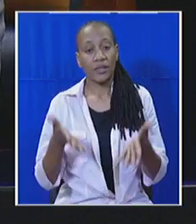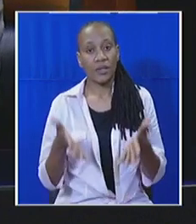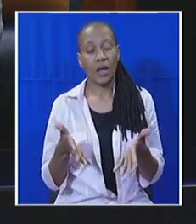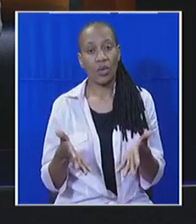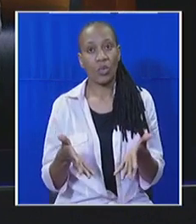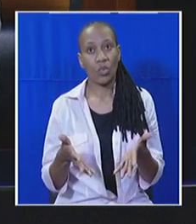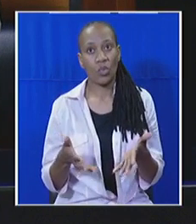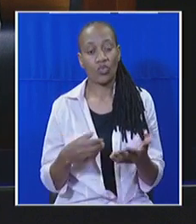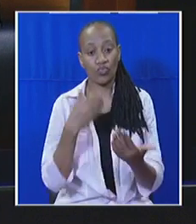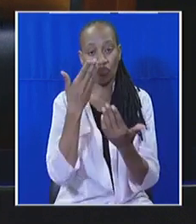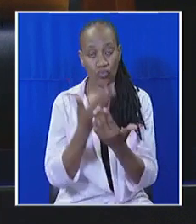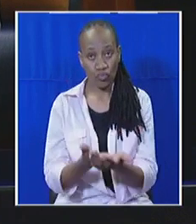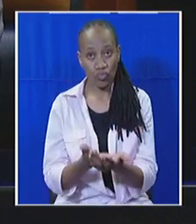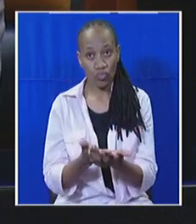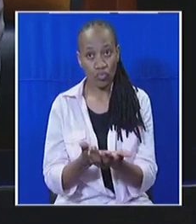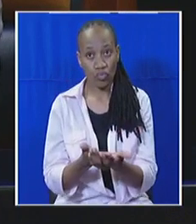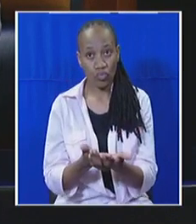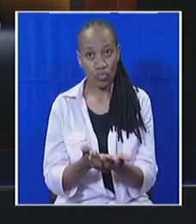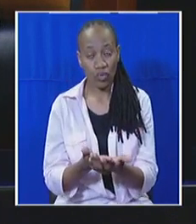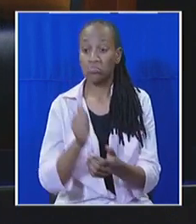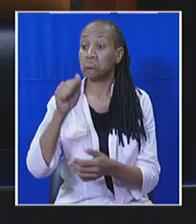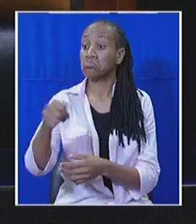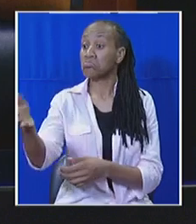come to motions. Yes.